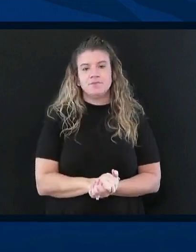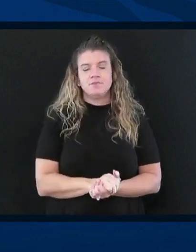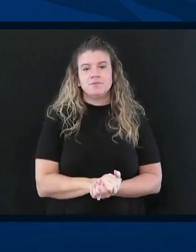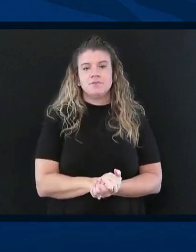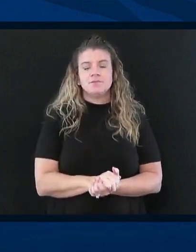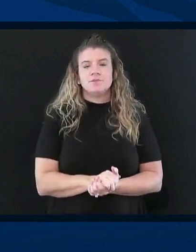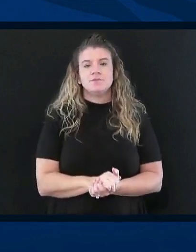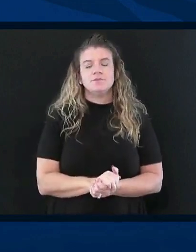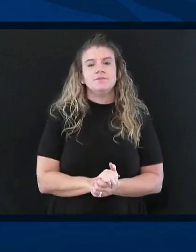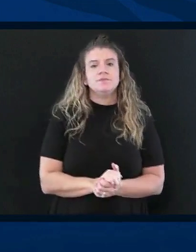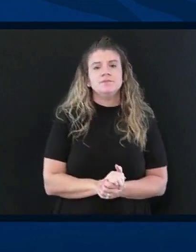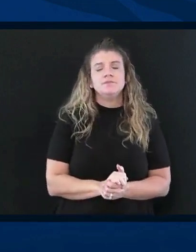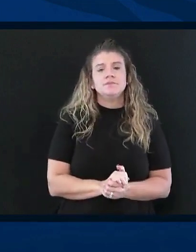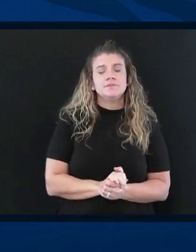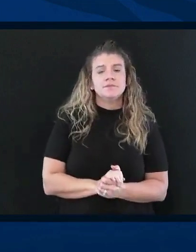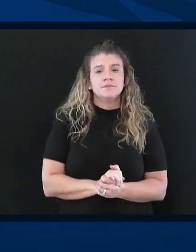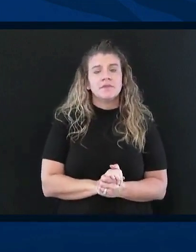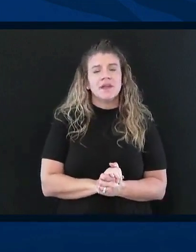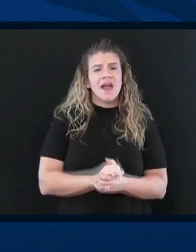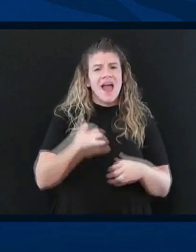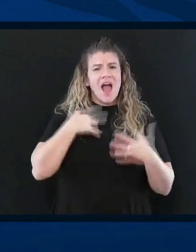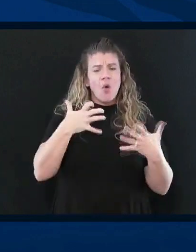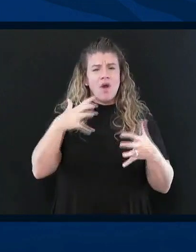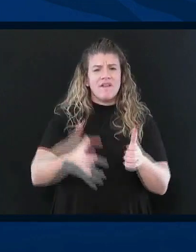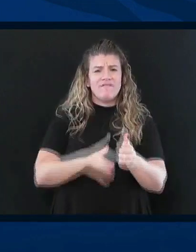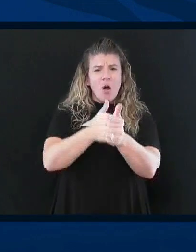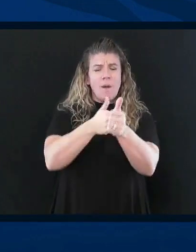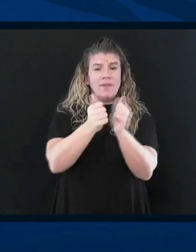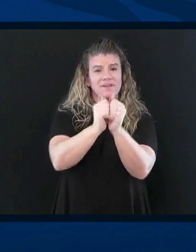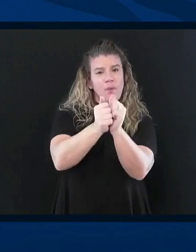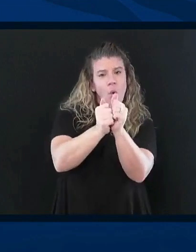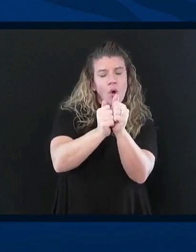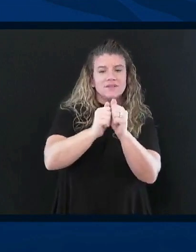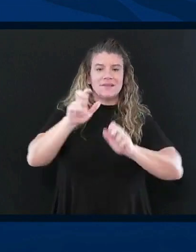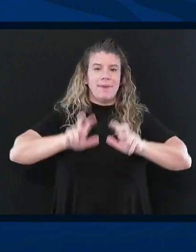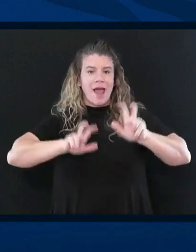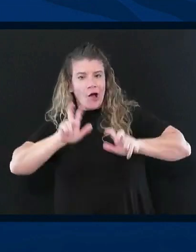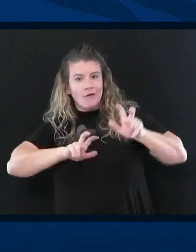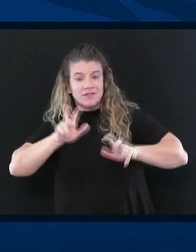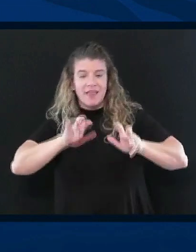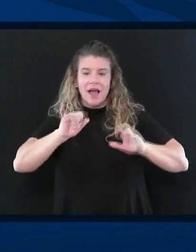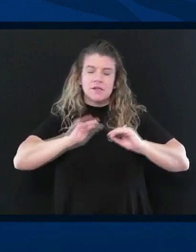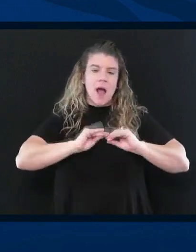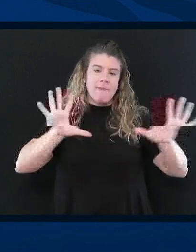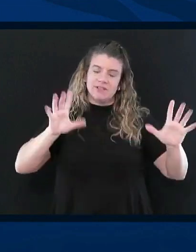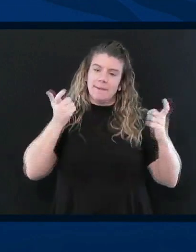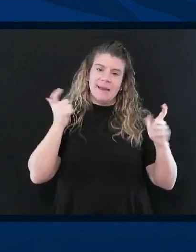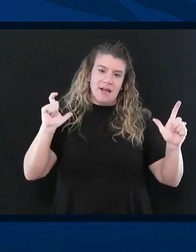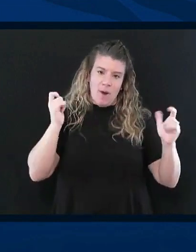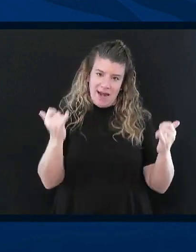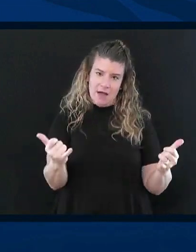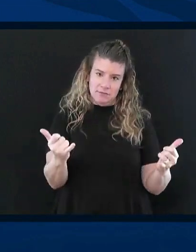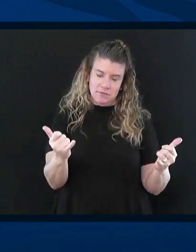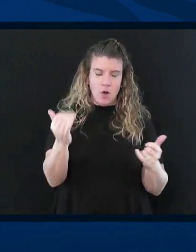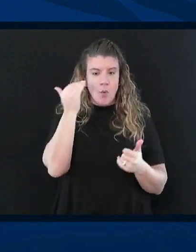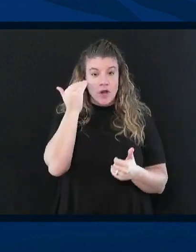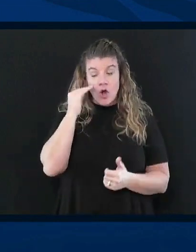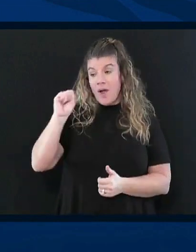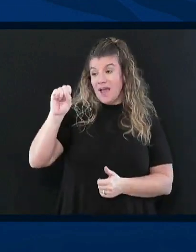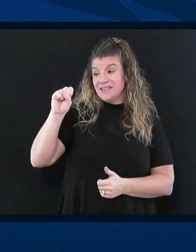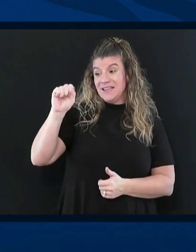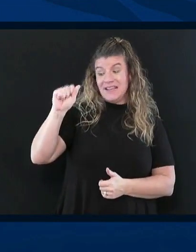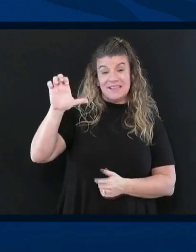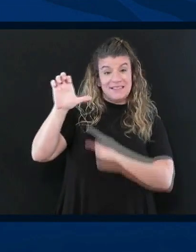Hi there, Governor. Yeah, I wanted to follow up. The sports and the playoffs is obviously a big talking point right now. We know the SSAC